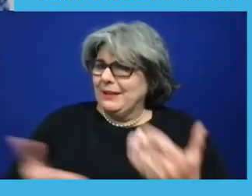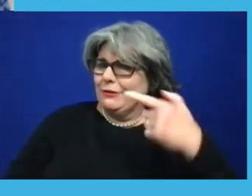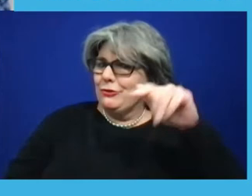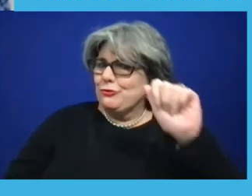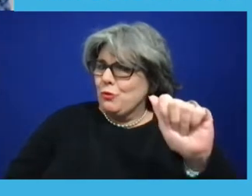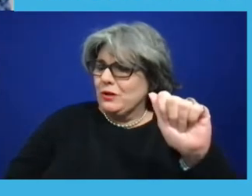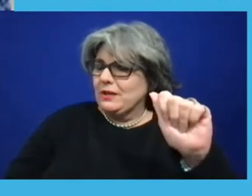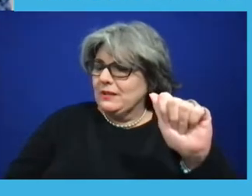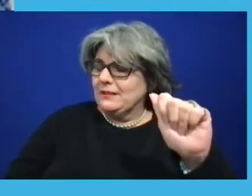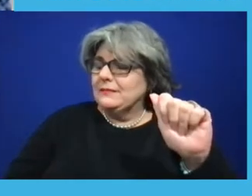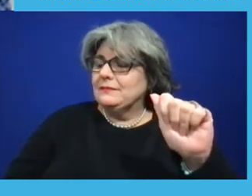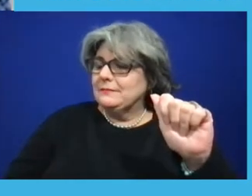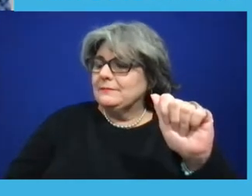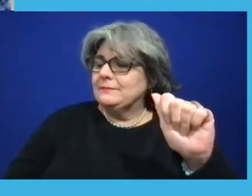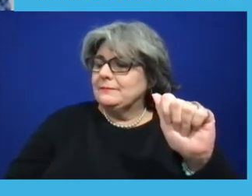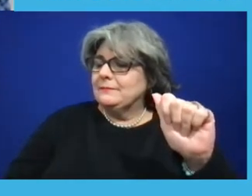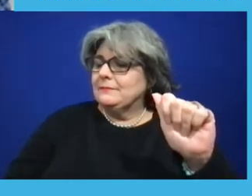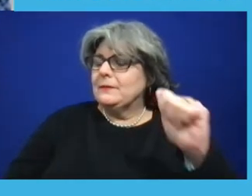for the people of your state